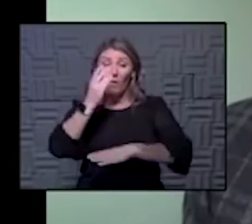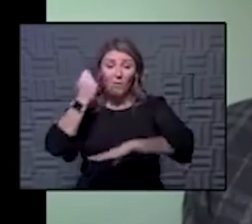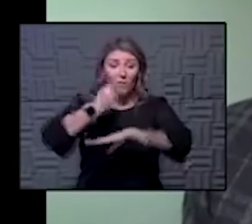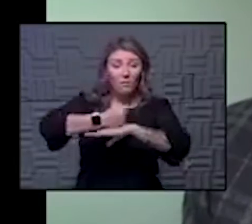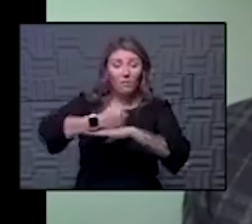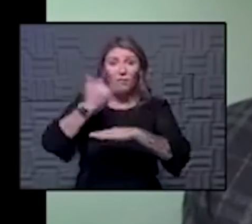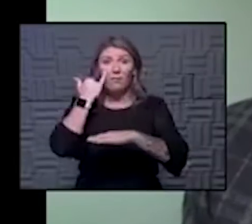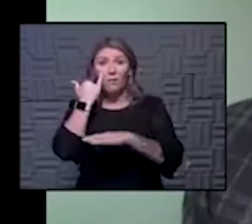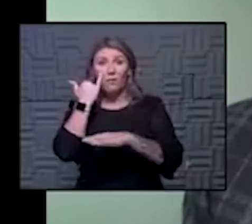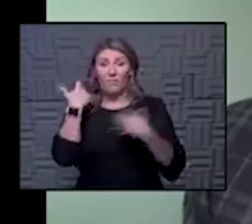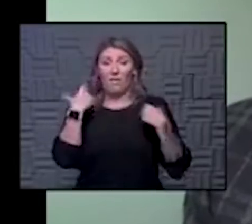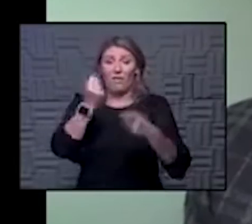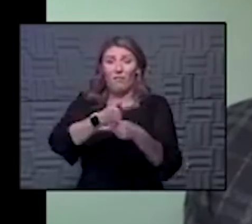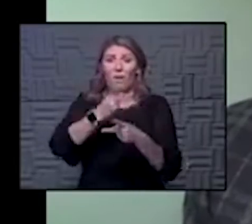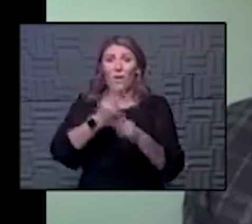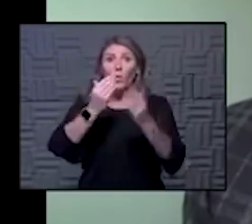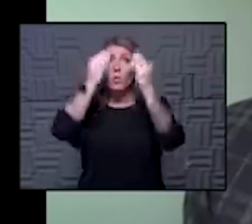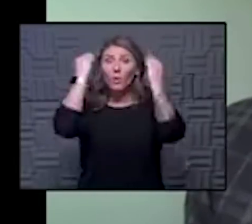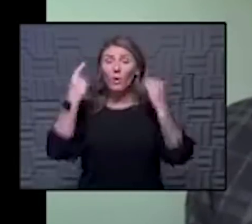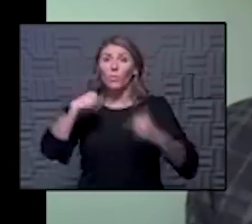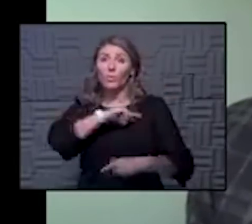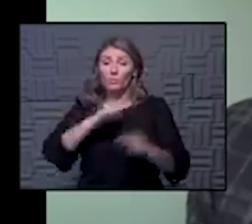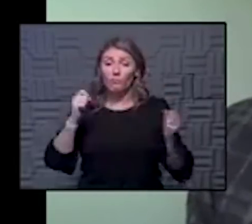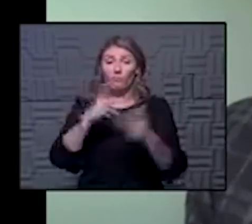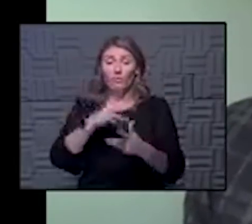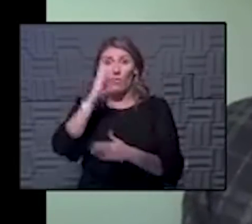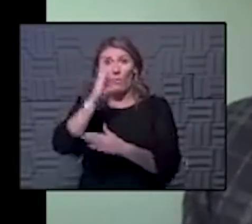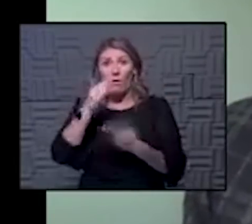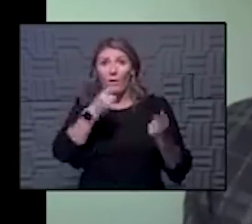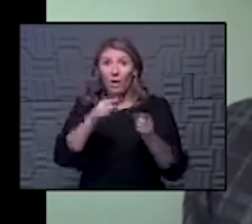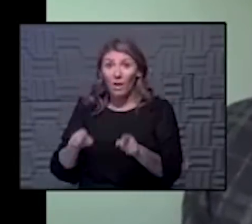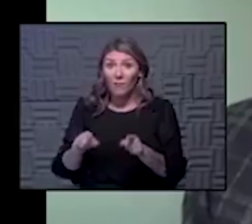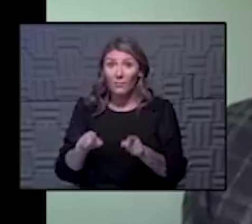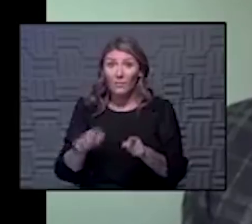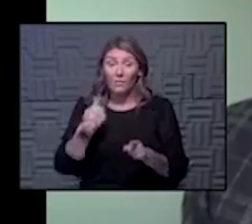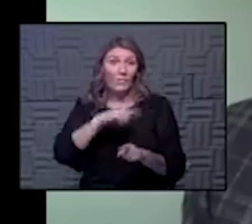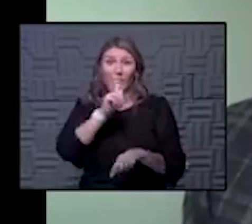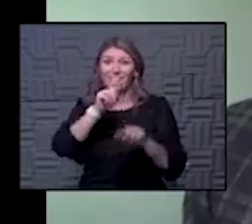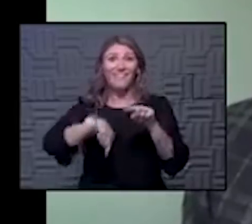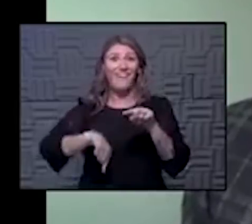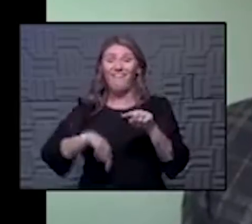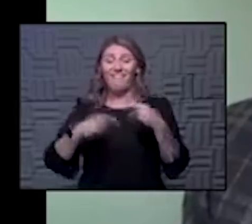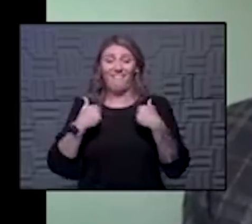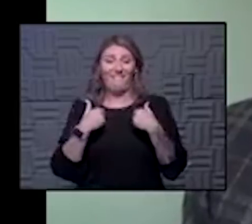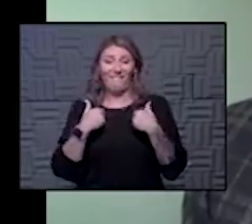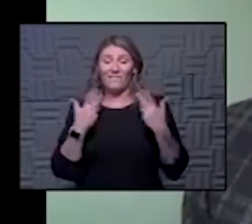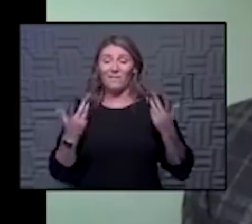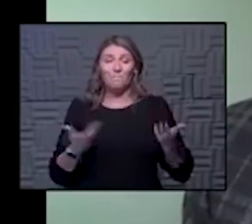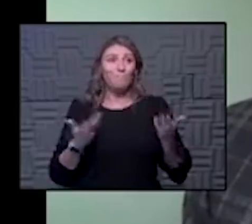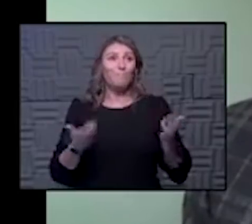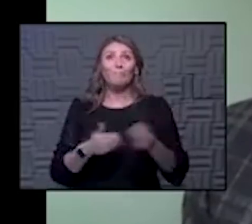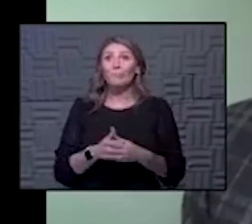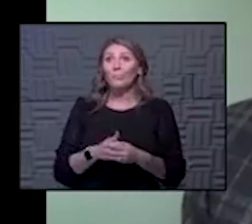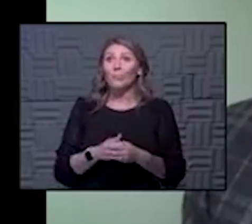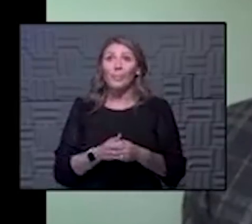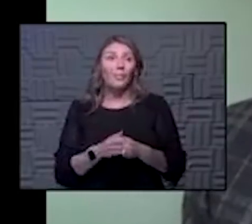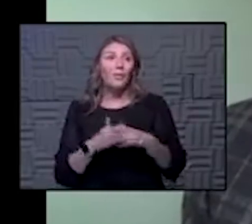resources get as overwhelmed as we're fearful that they're going to, we will not have a lot of